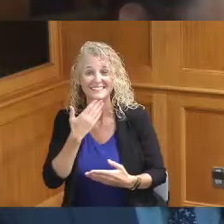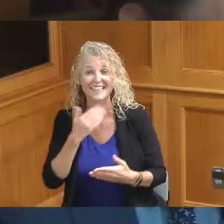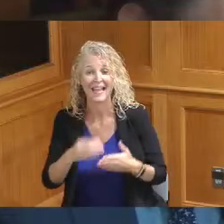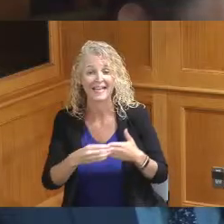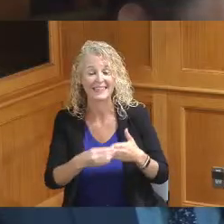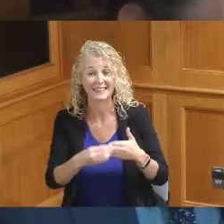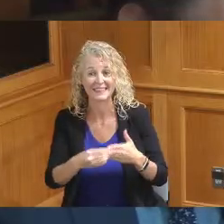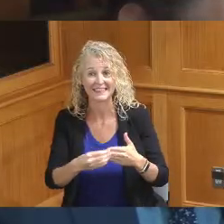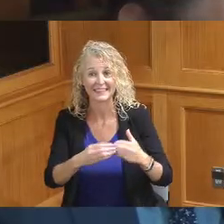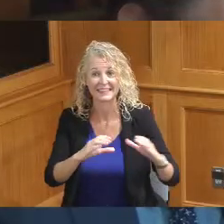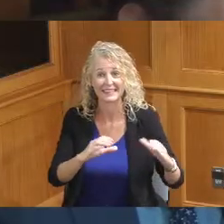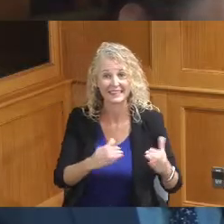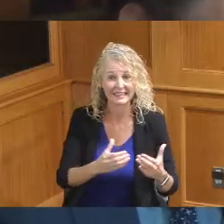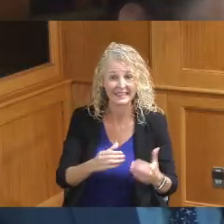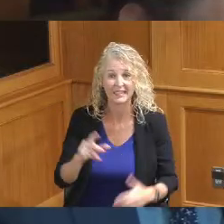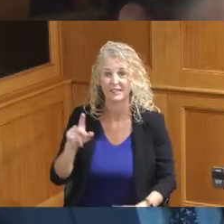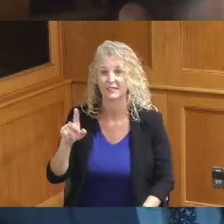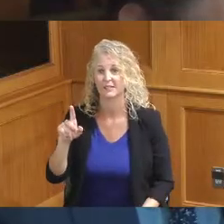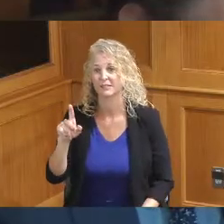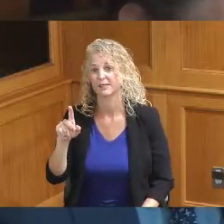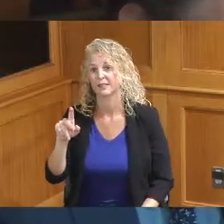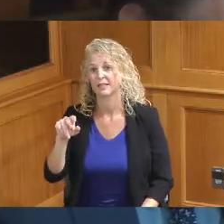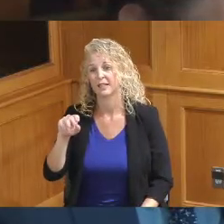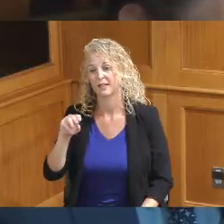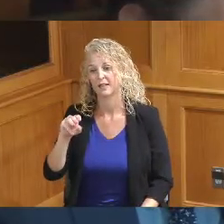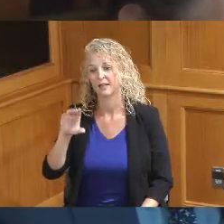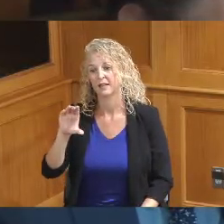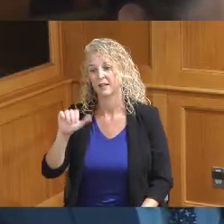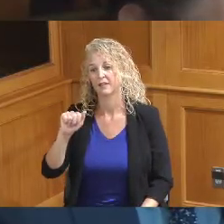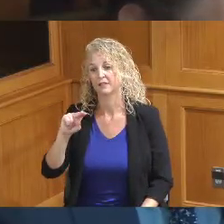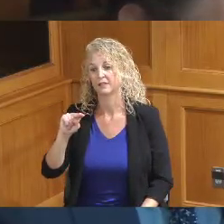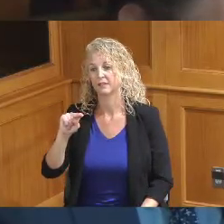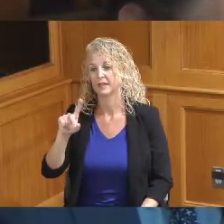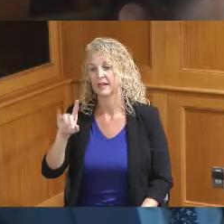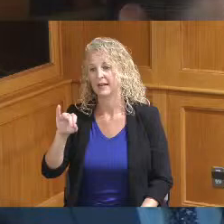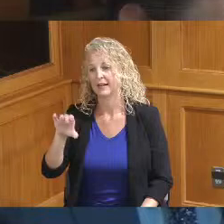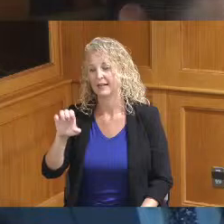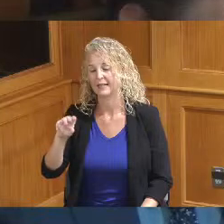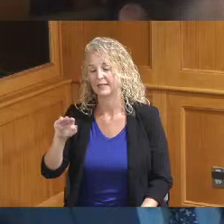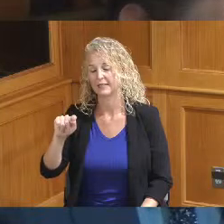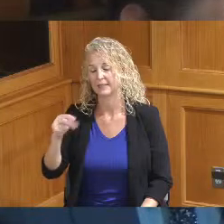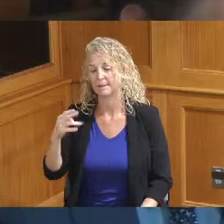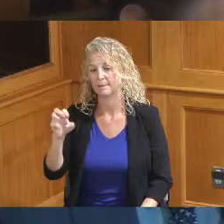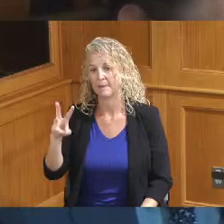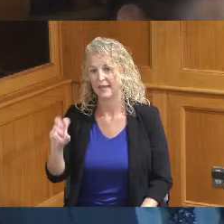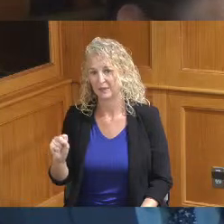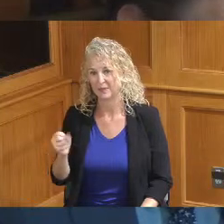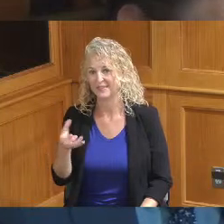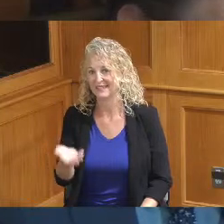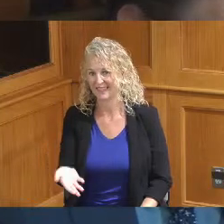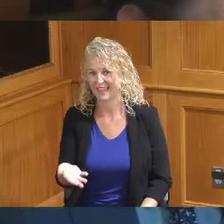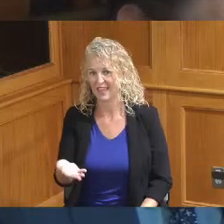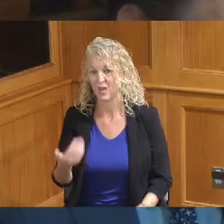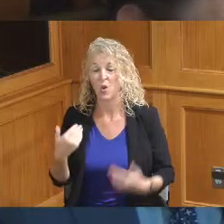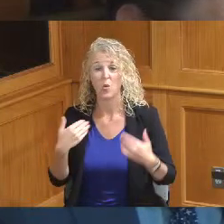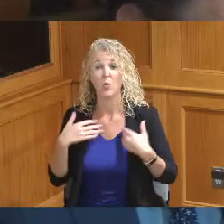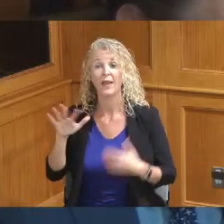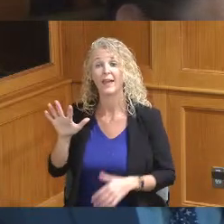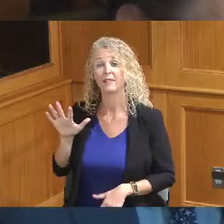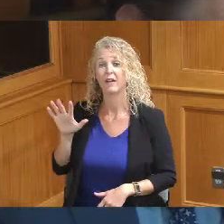and the collaboration with Candace Matthews and her team, but we were able to have our 513 mobile